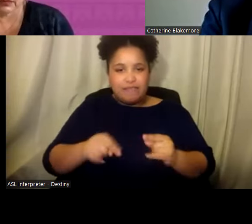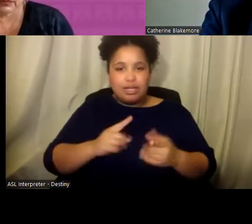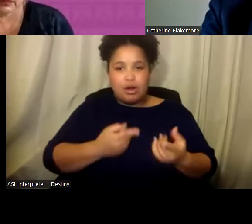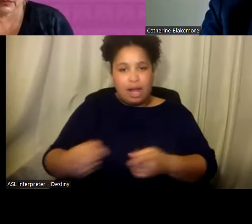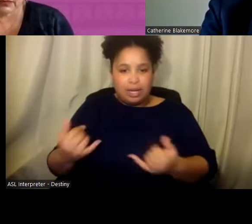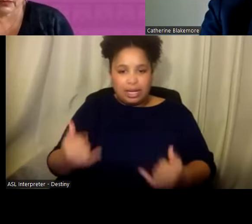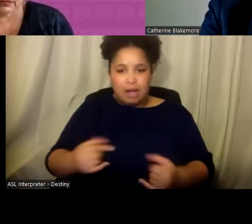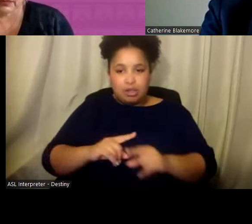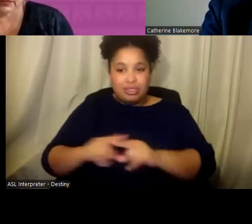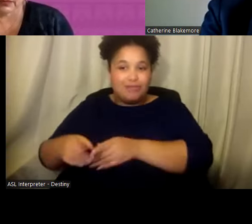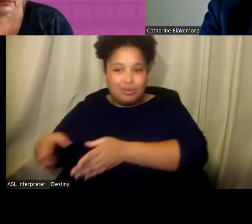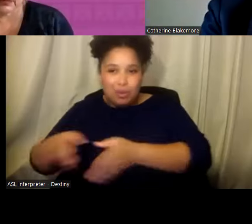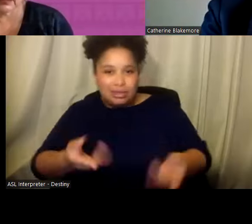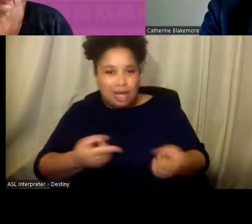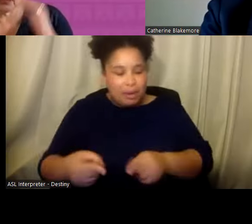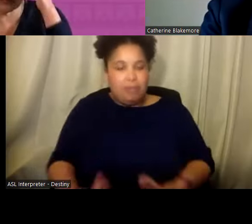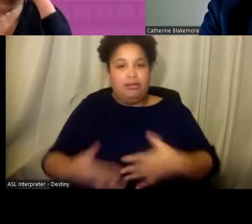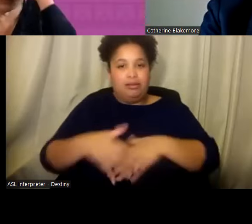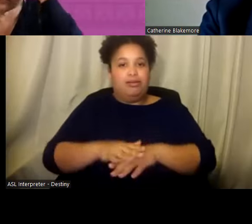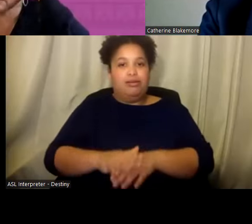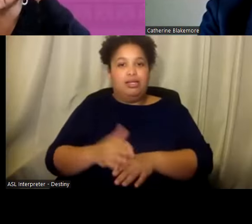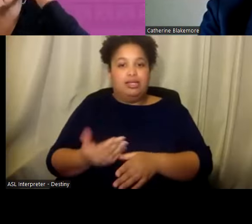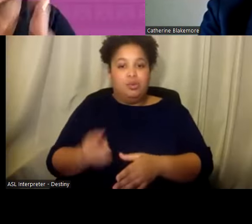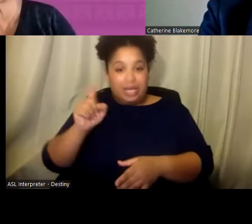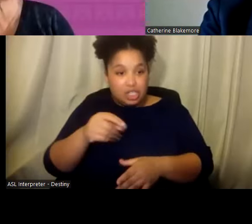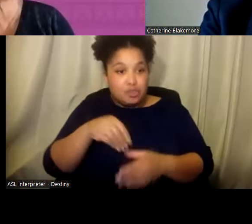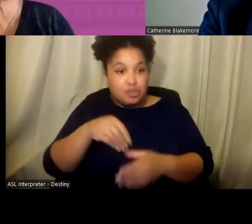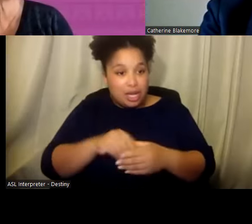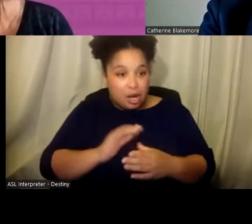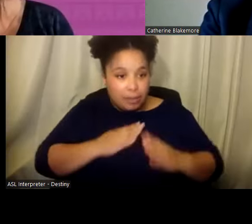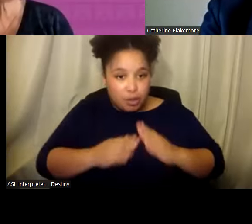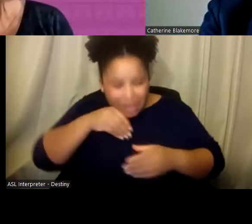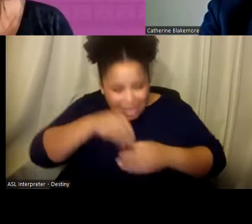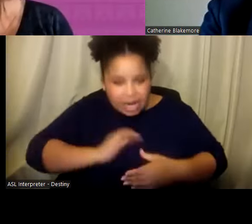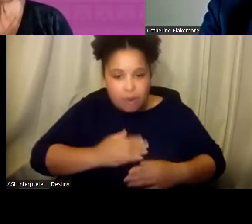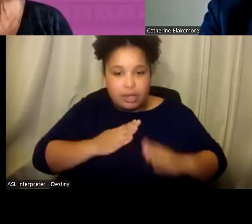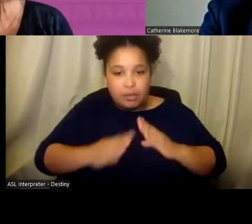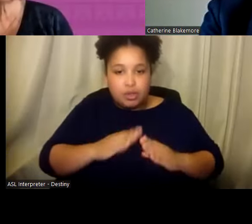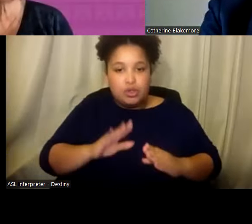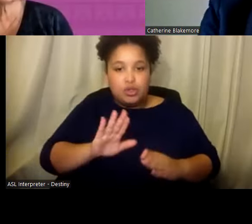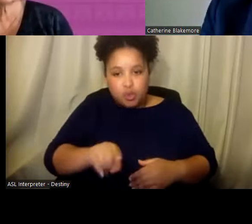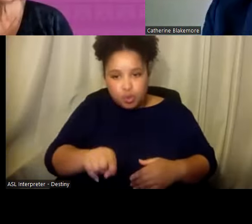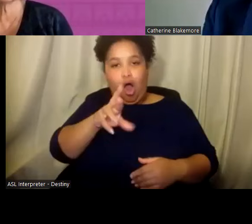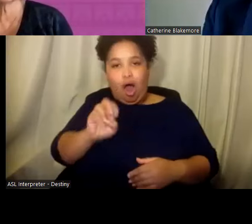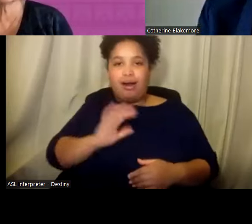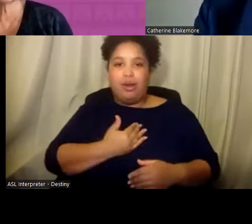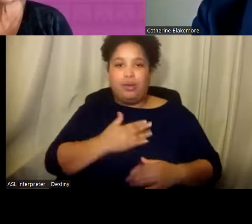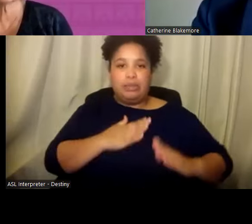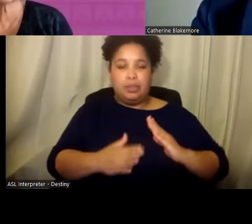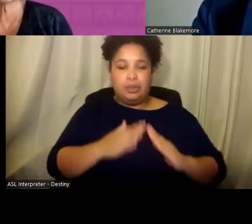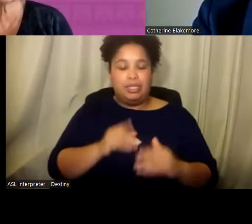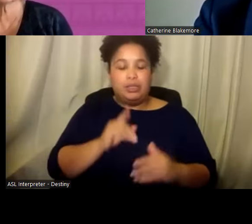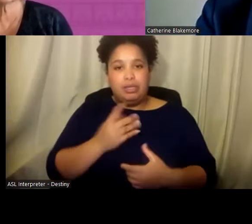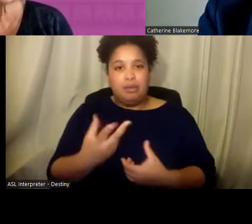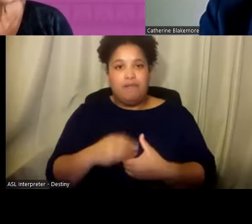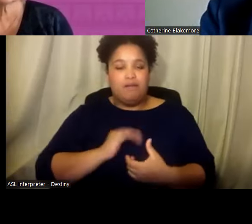in different ways because we need you in our community. You are in our communities, you are our community to really be part of